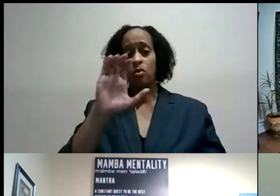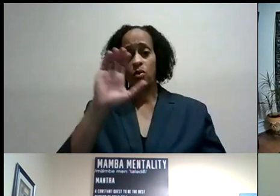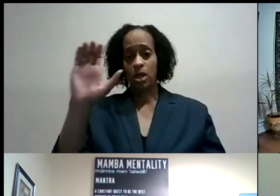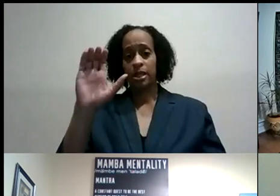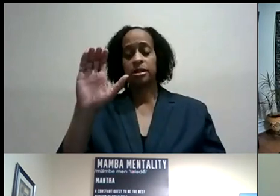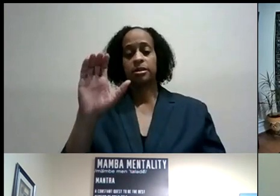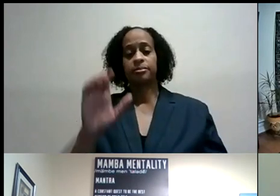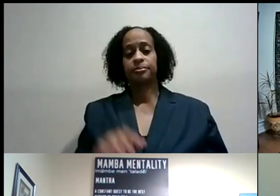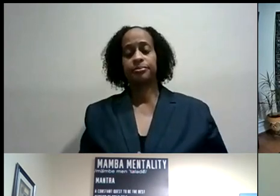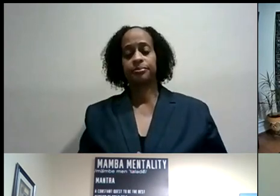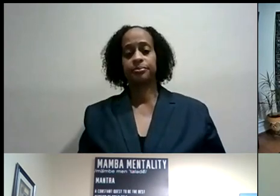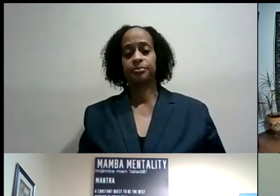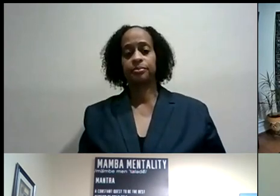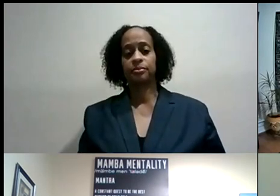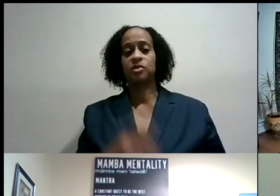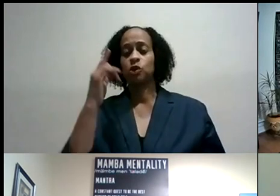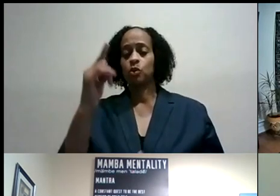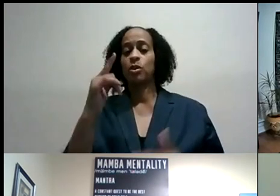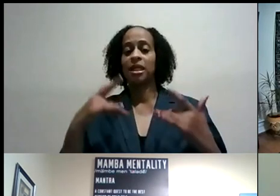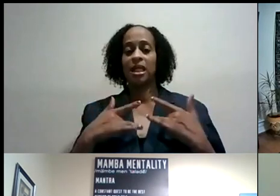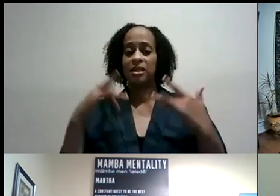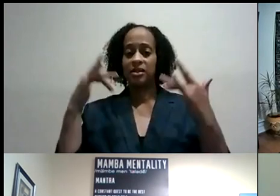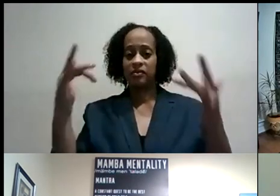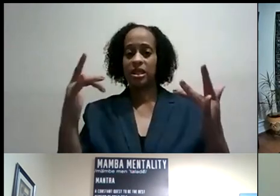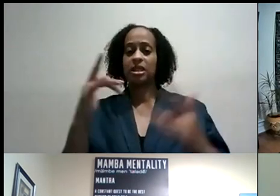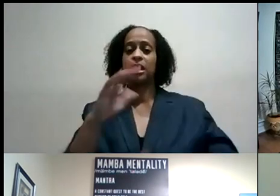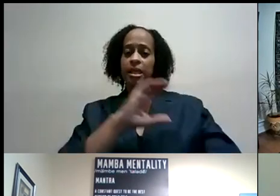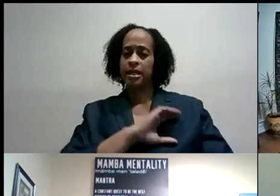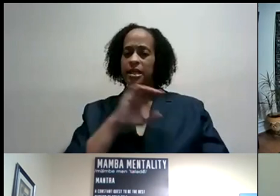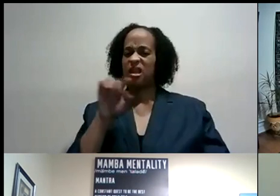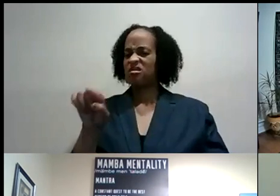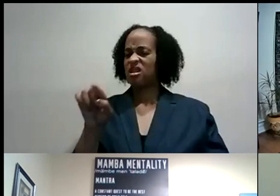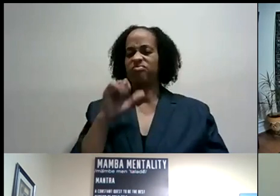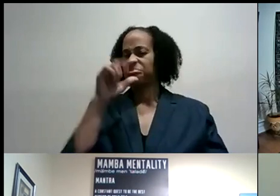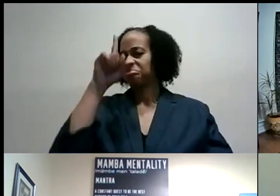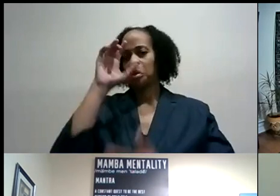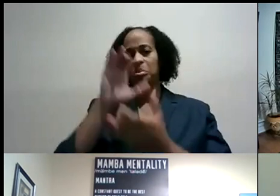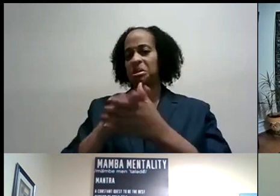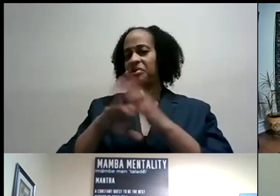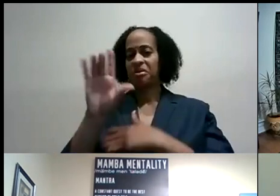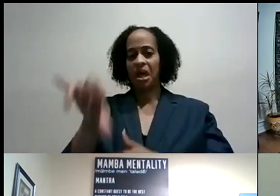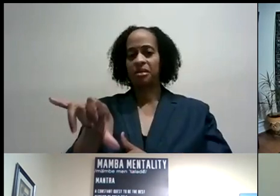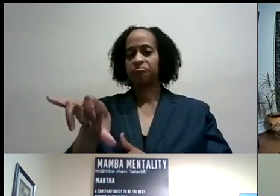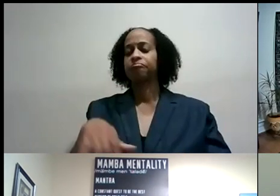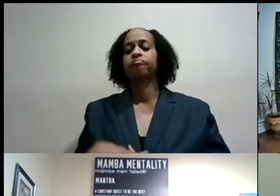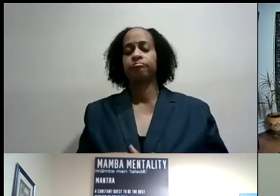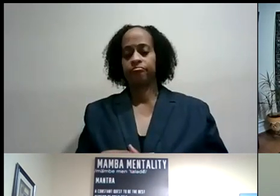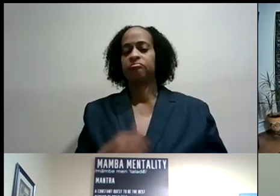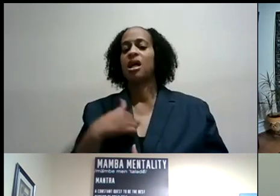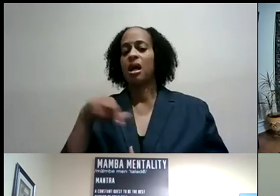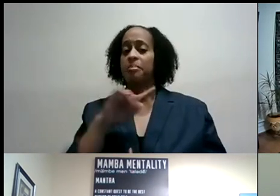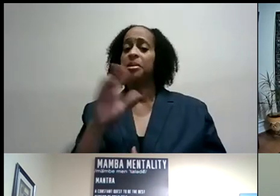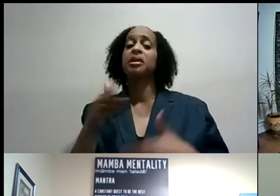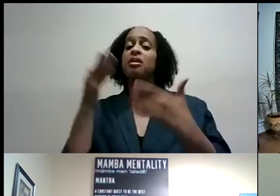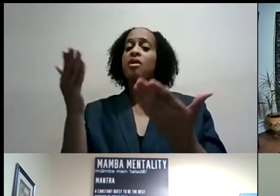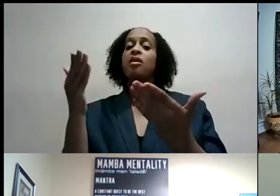this one of them, Cain, said, I don't believe in that. I'm going to give an offering, but I'm